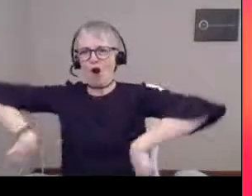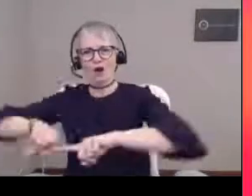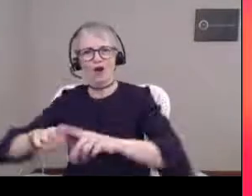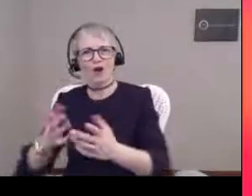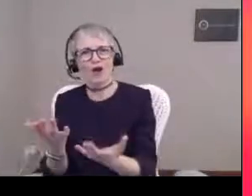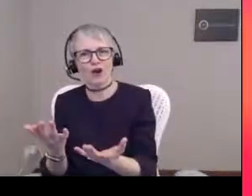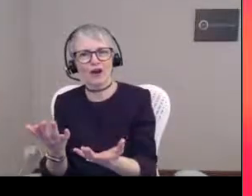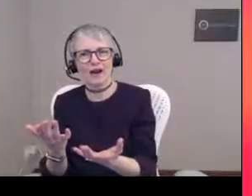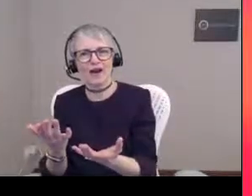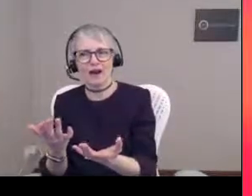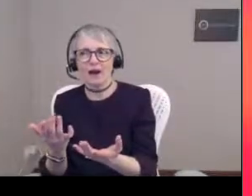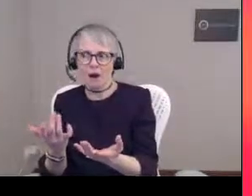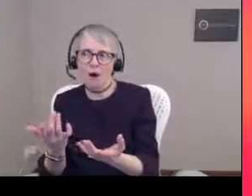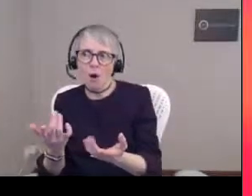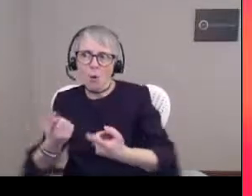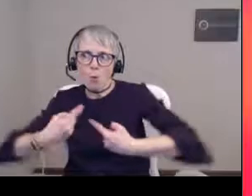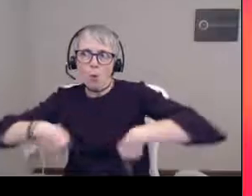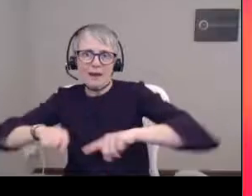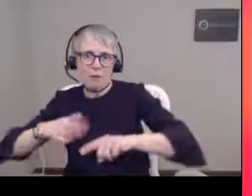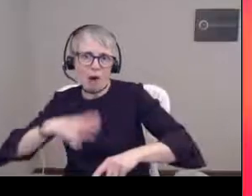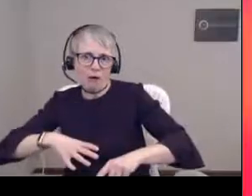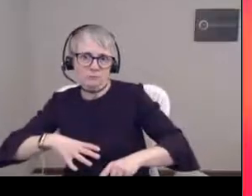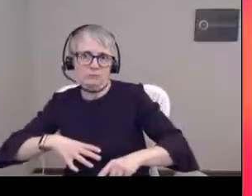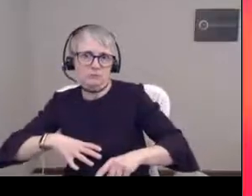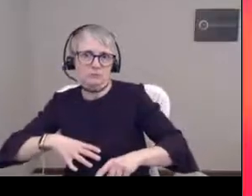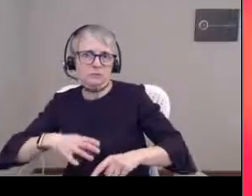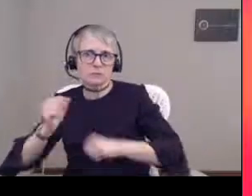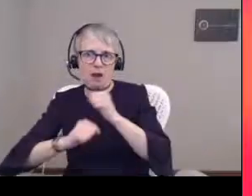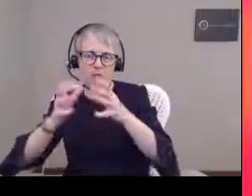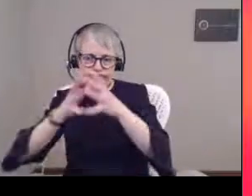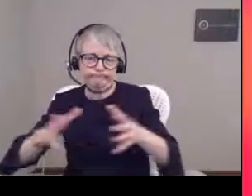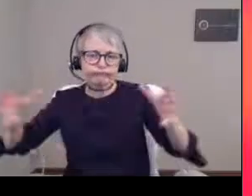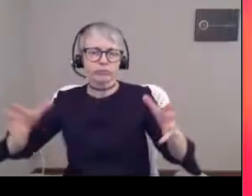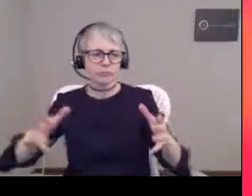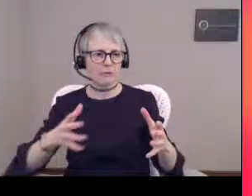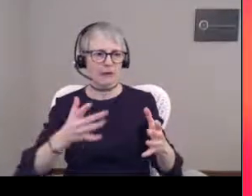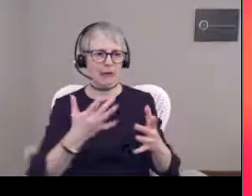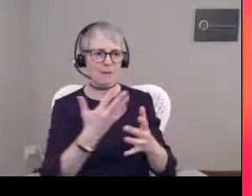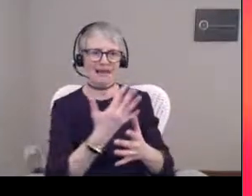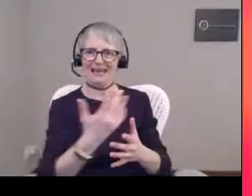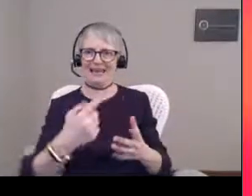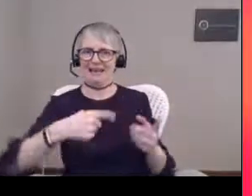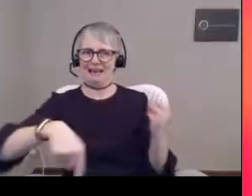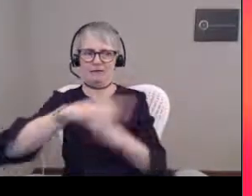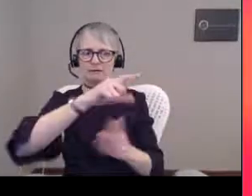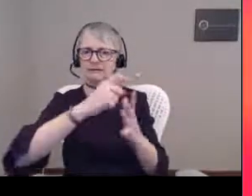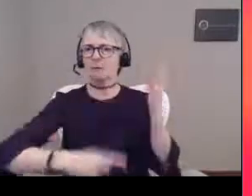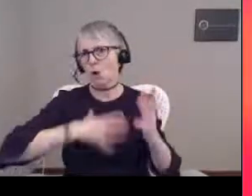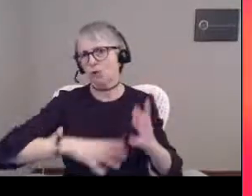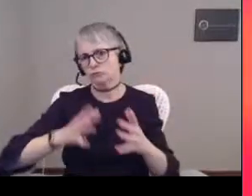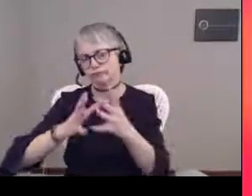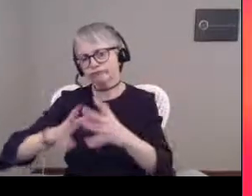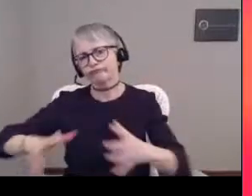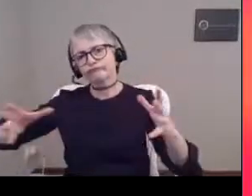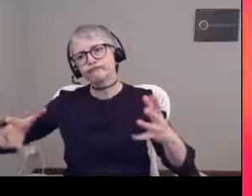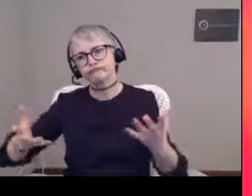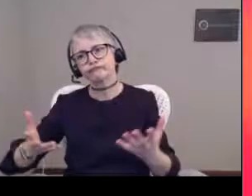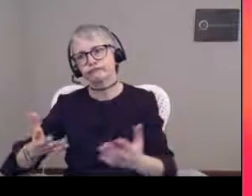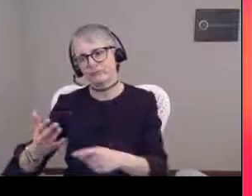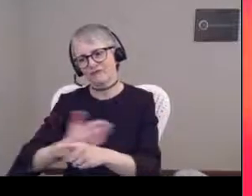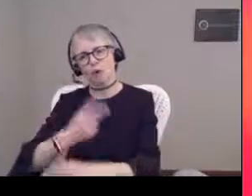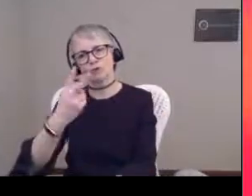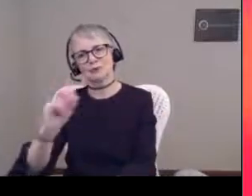doubling the amount of people who have declared disabilities in the business by 2022. There's a commitment there, and so our commitment is to